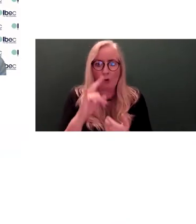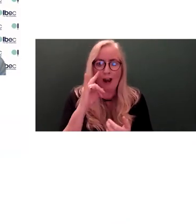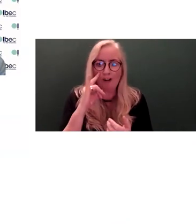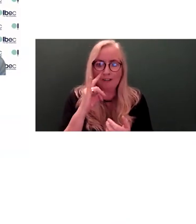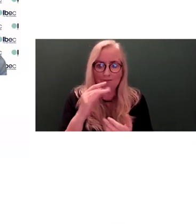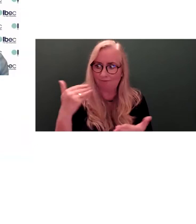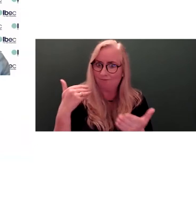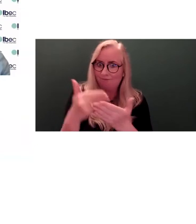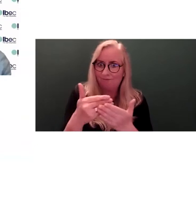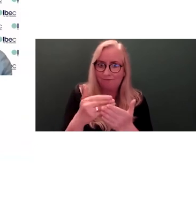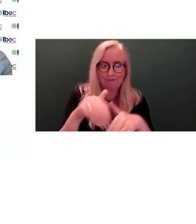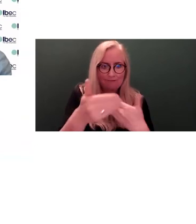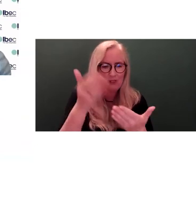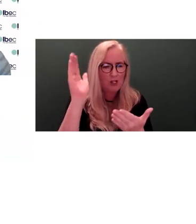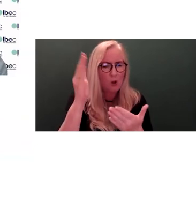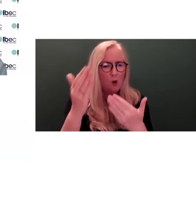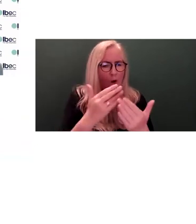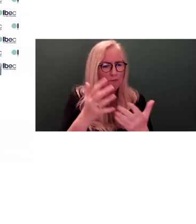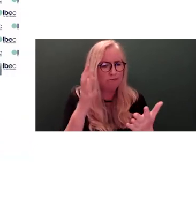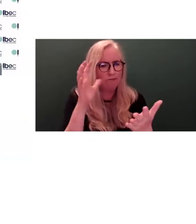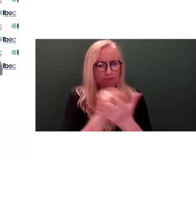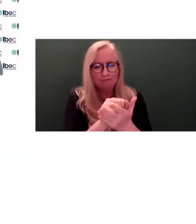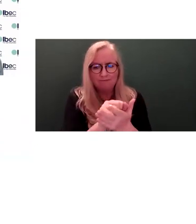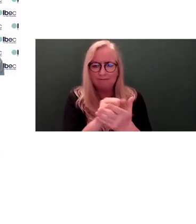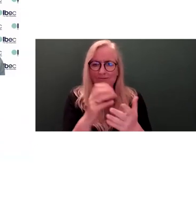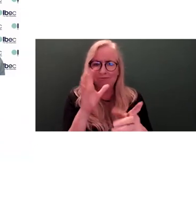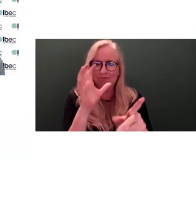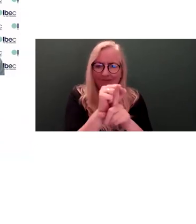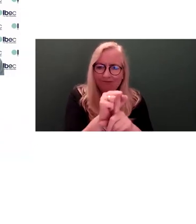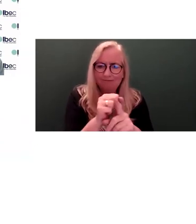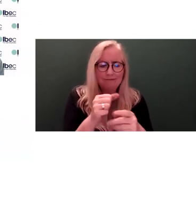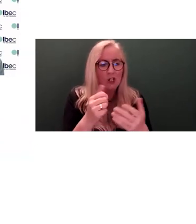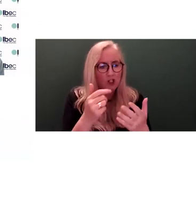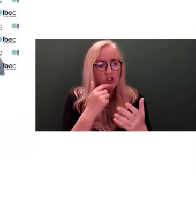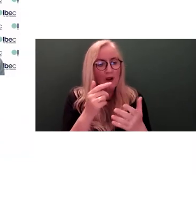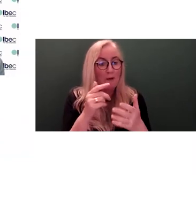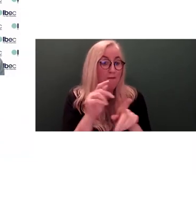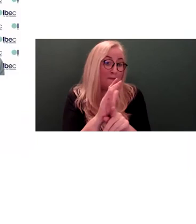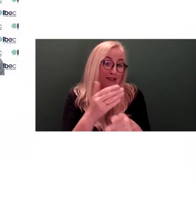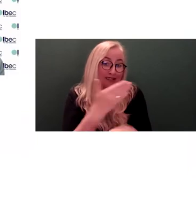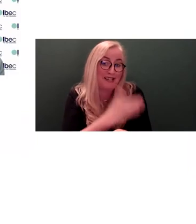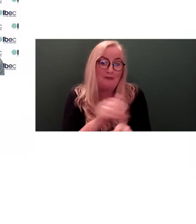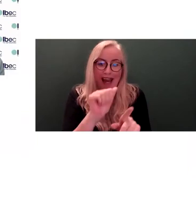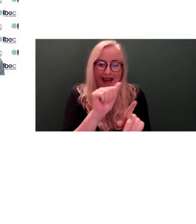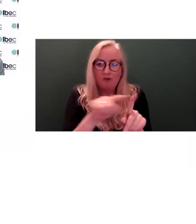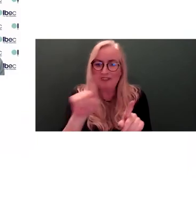are standing out to you. And if I could start in the spirit of the alphabet, maybe could I go to you first,